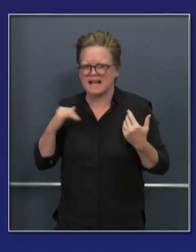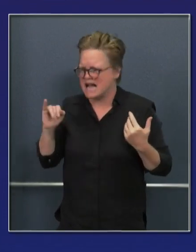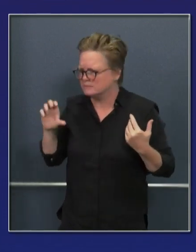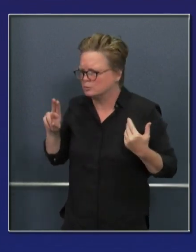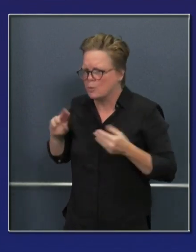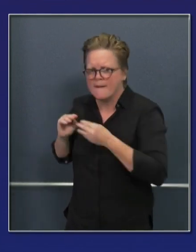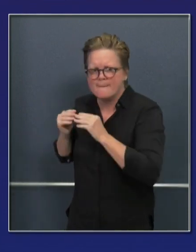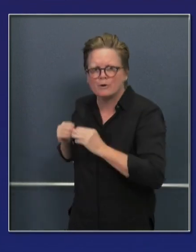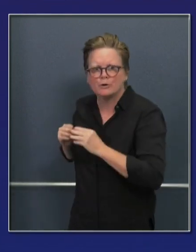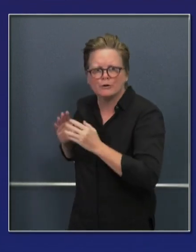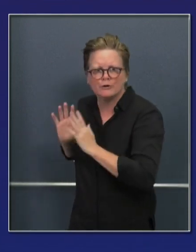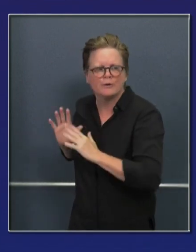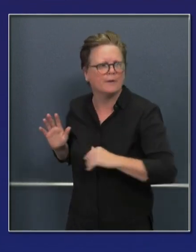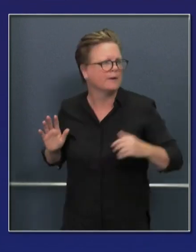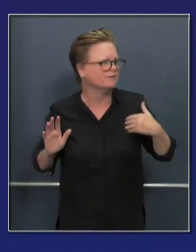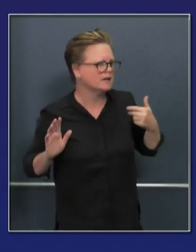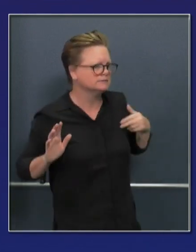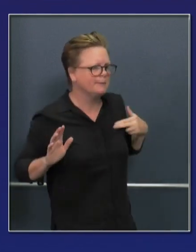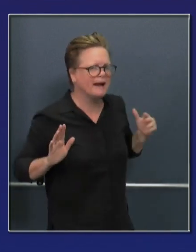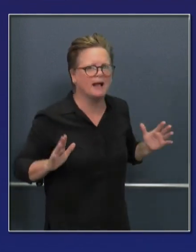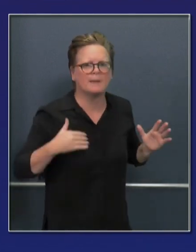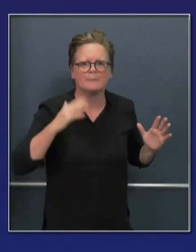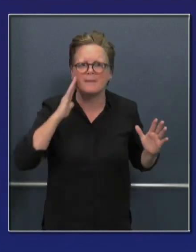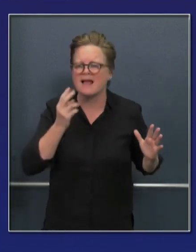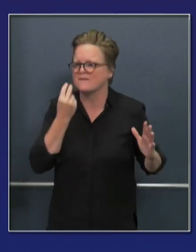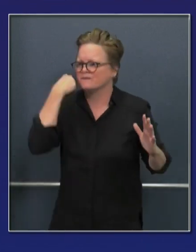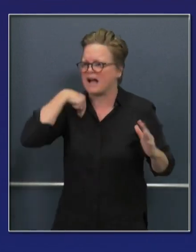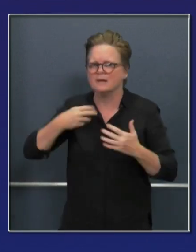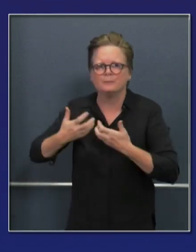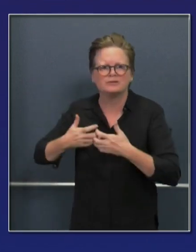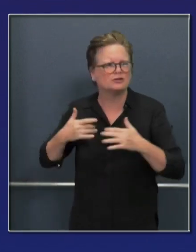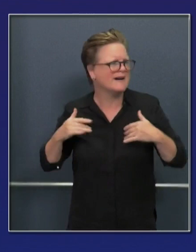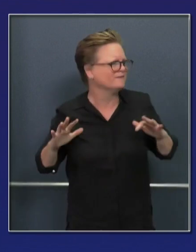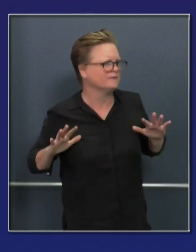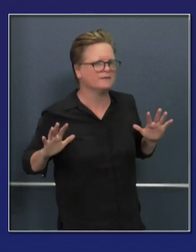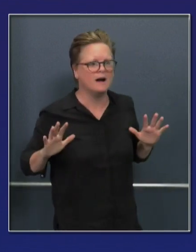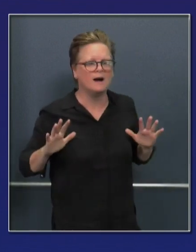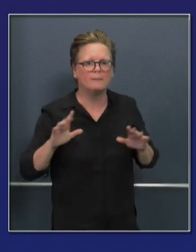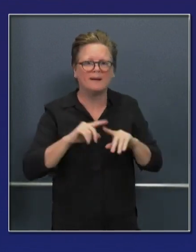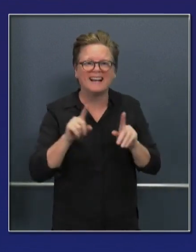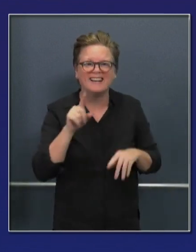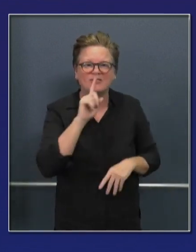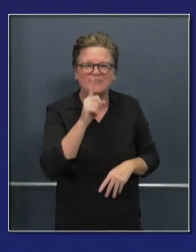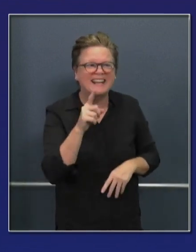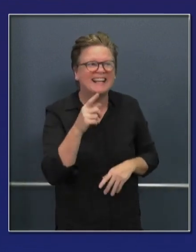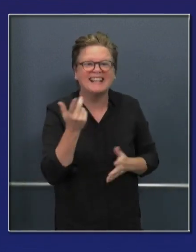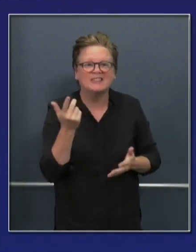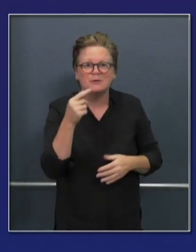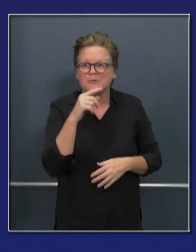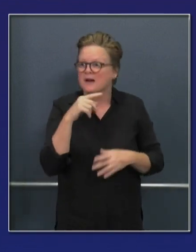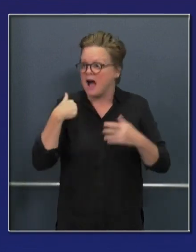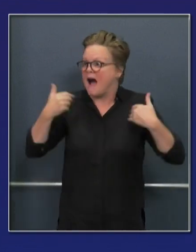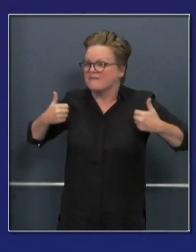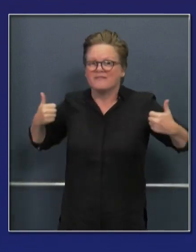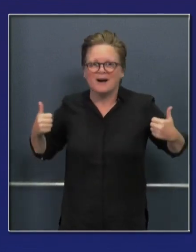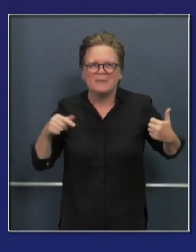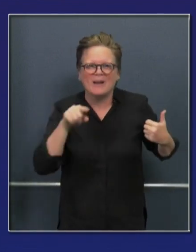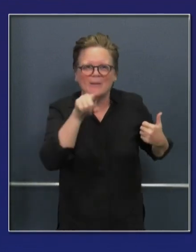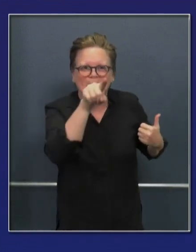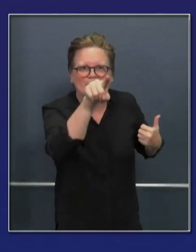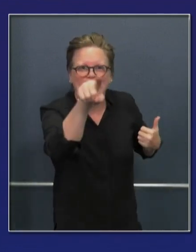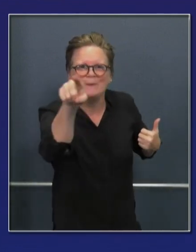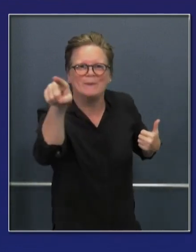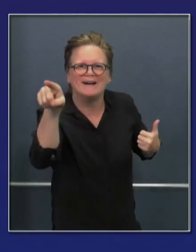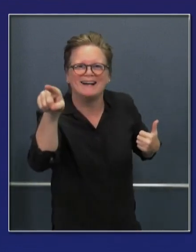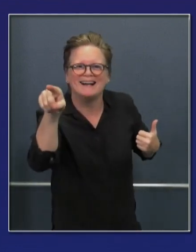face covering, to physically distance, to continue to wash your hand, and to do the kinds of things